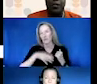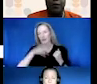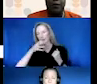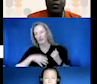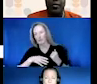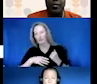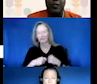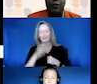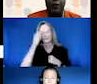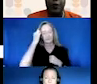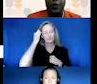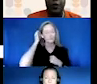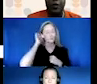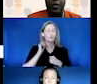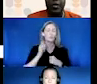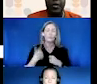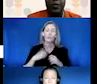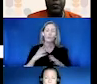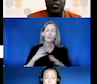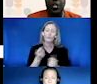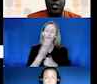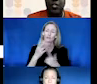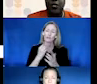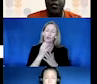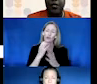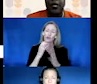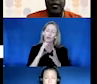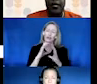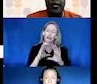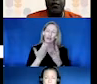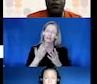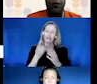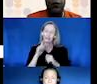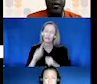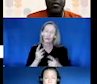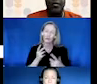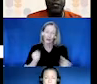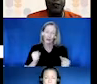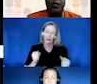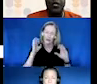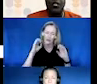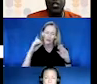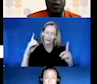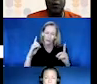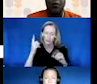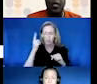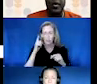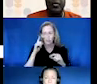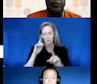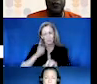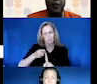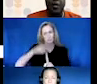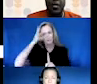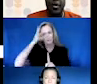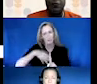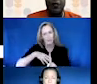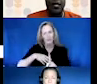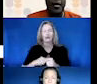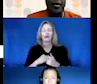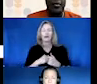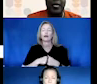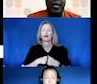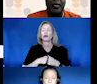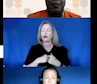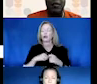We offer several classes for health education through 4 men, specifically a childbirth class, a father